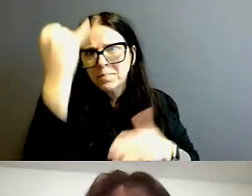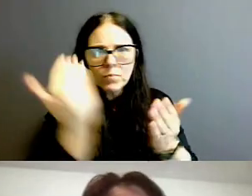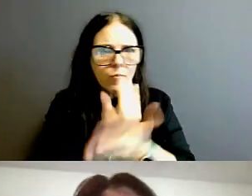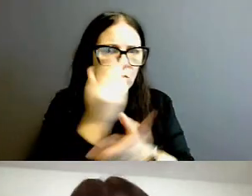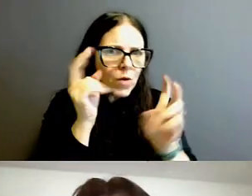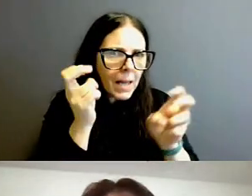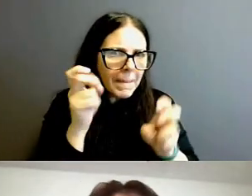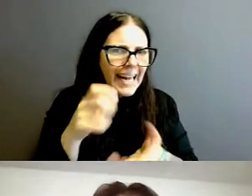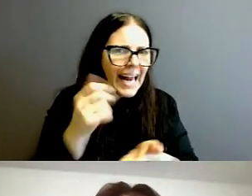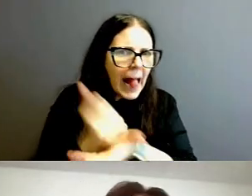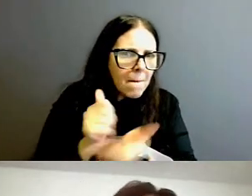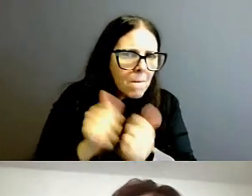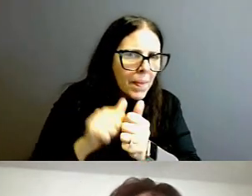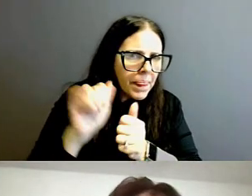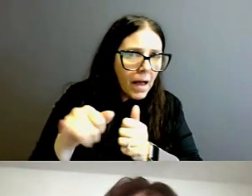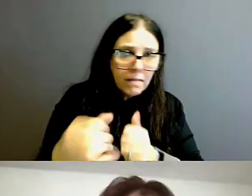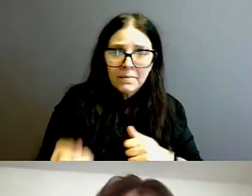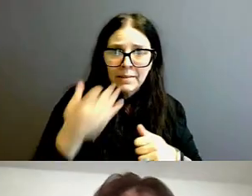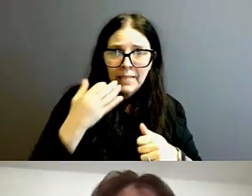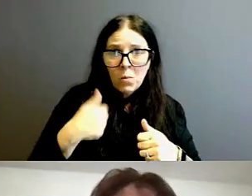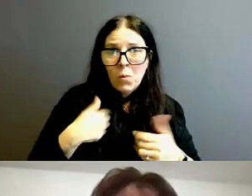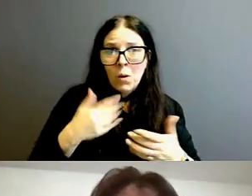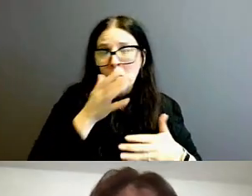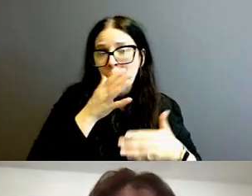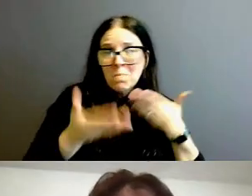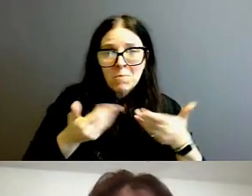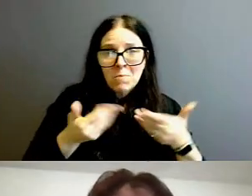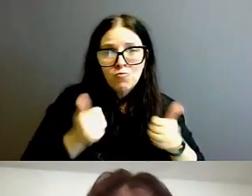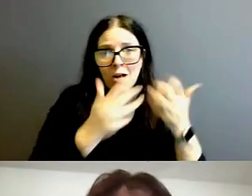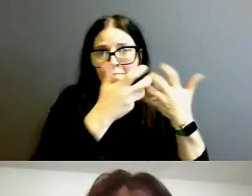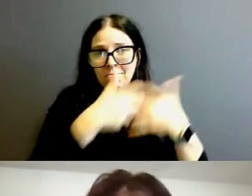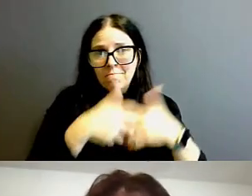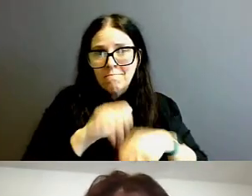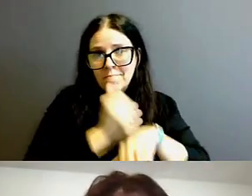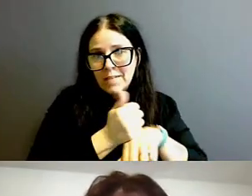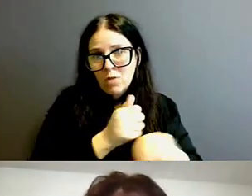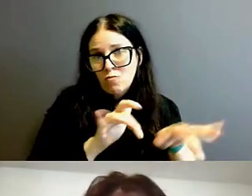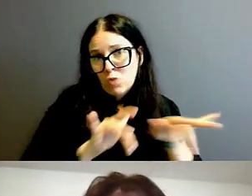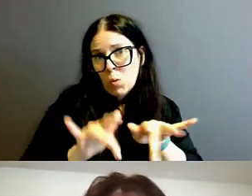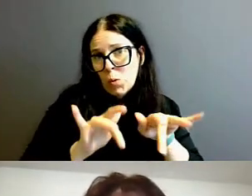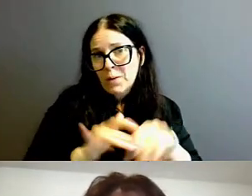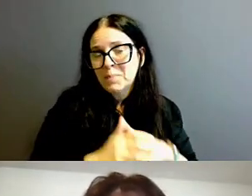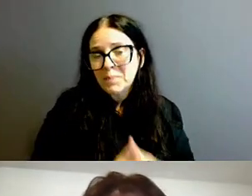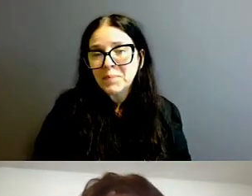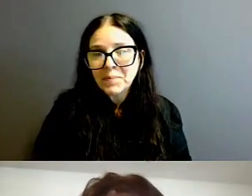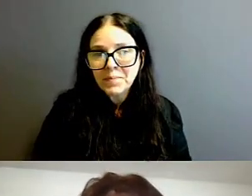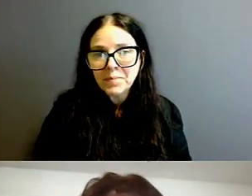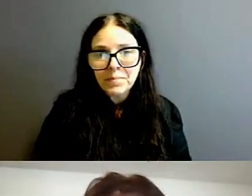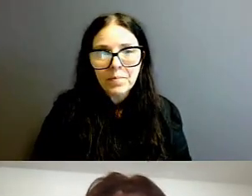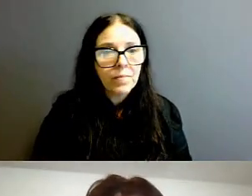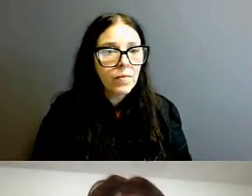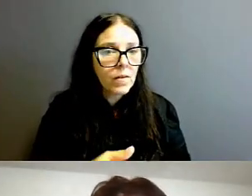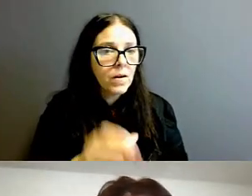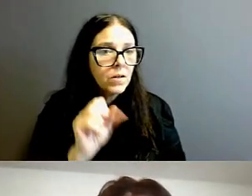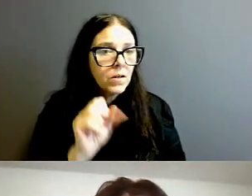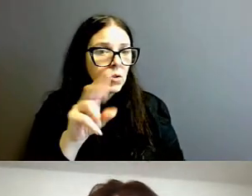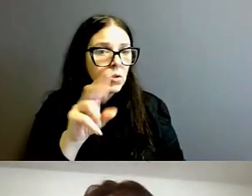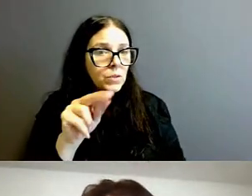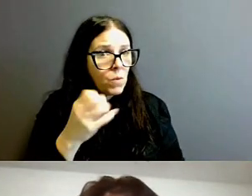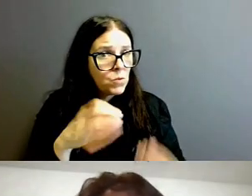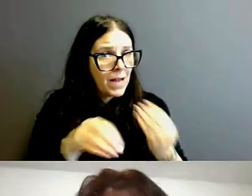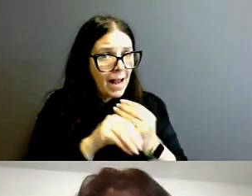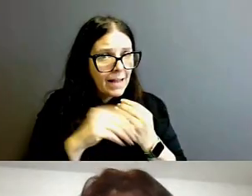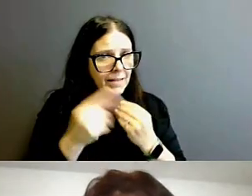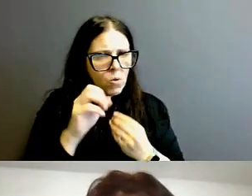help with this, send it to us, and we'll try to incorporate that. Susan, do you want to add something, or should I talk